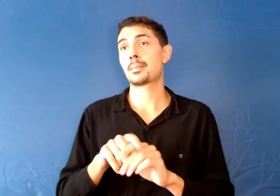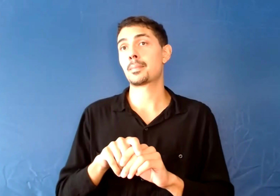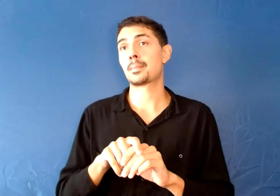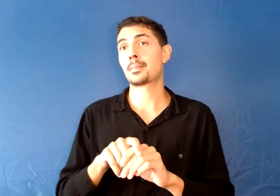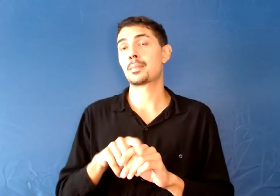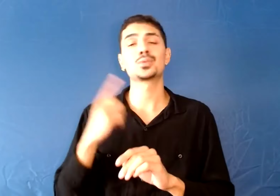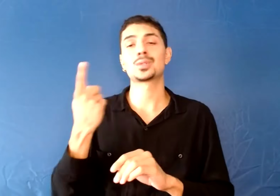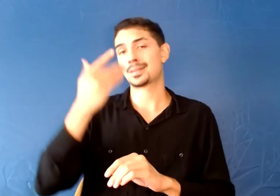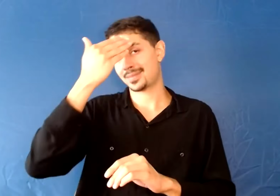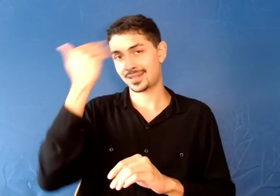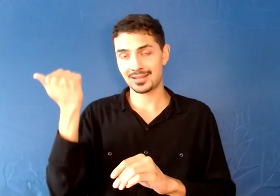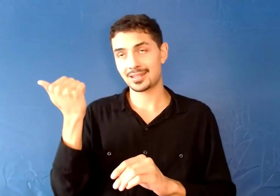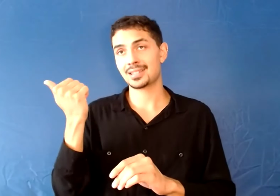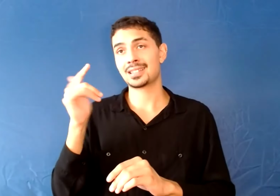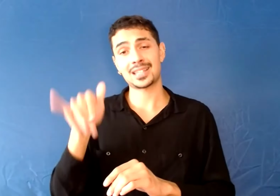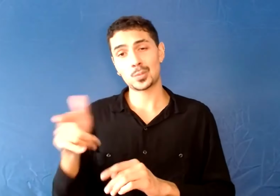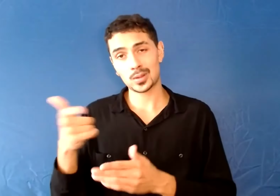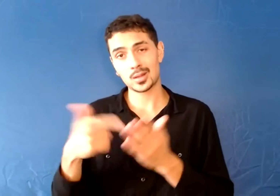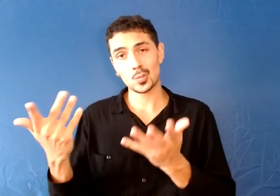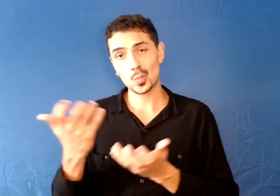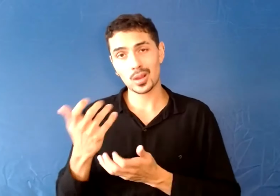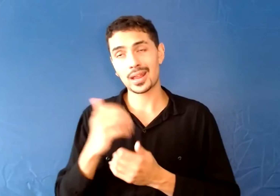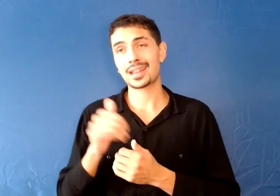just because it's what they're looking for, and the hope